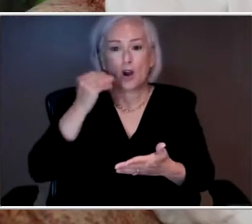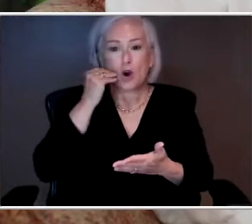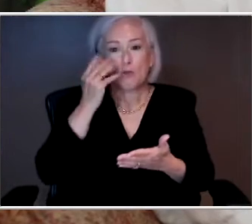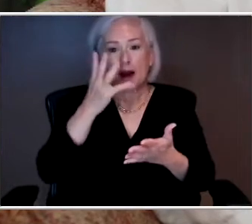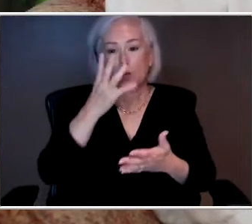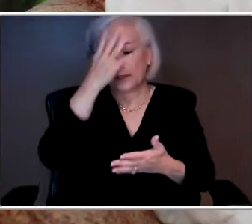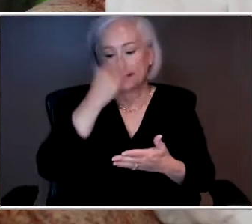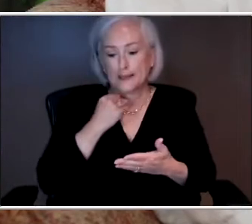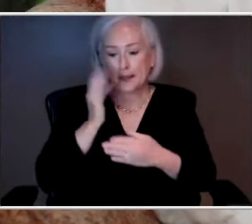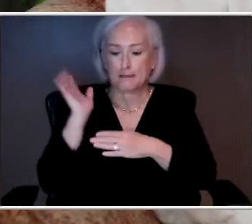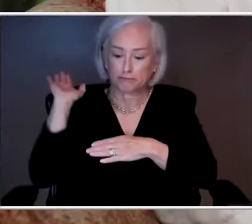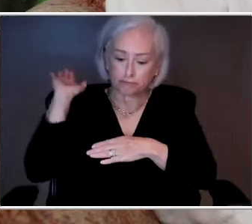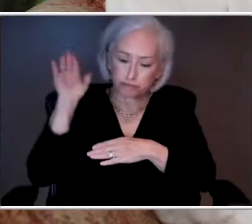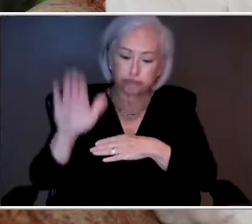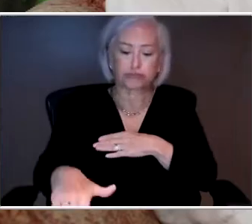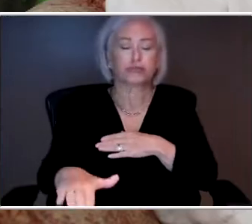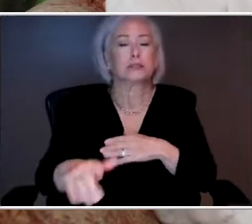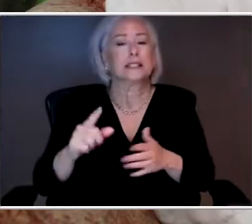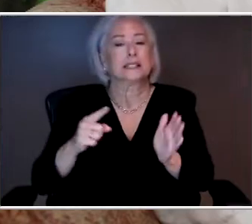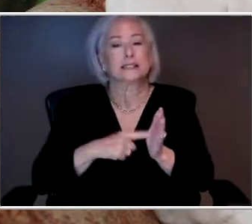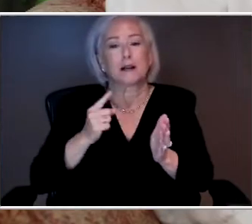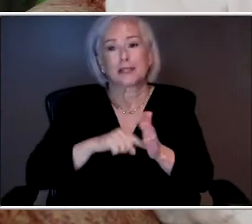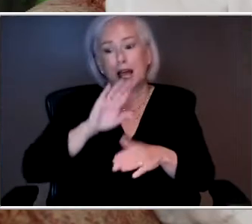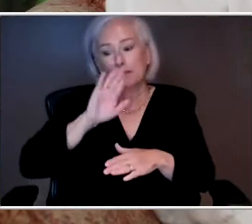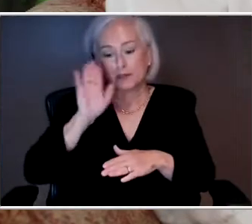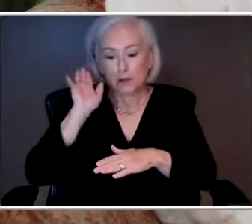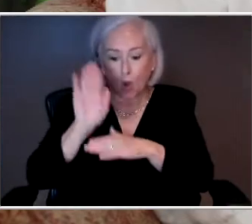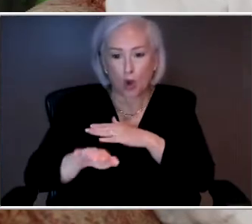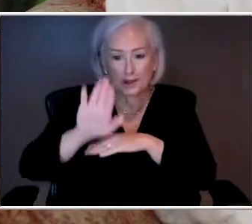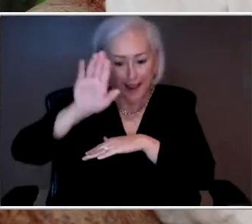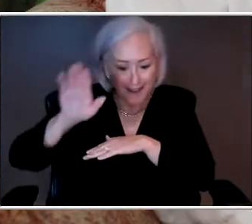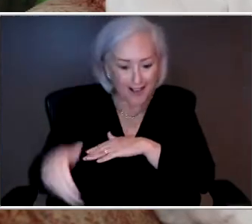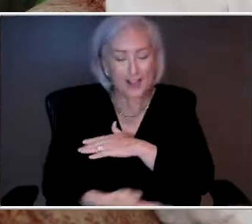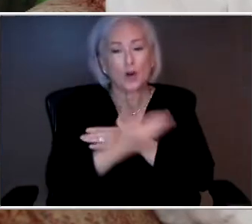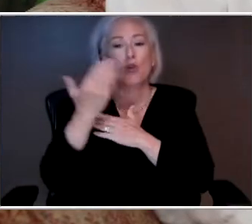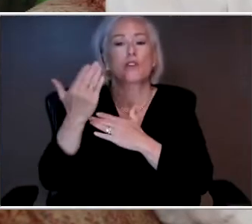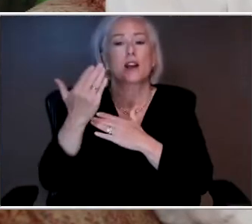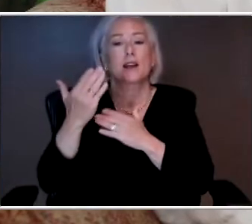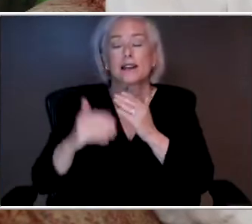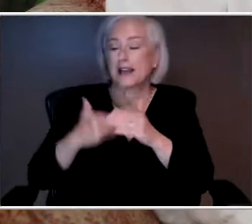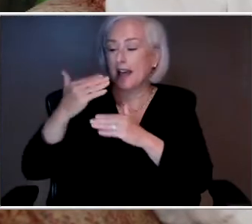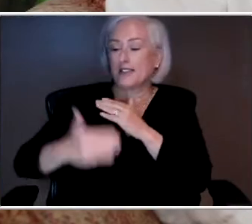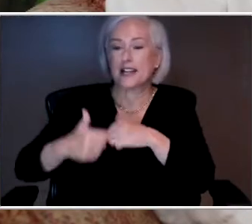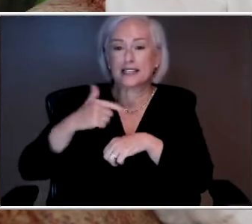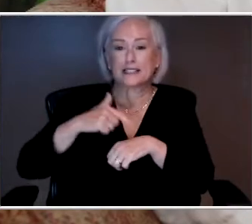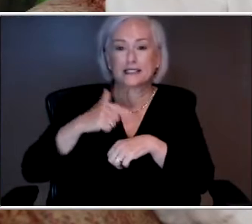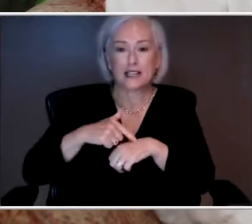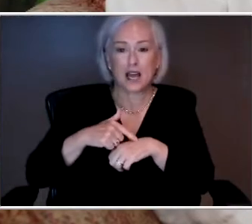the night. And then maybe the next time I went, I'd want to go out and do some work.